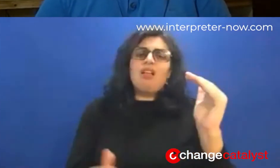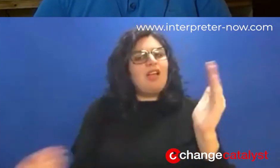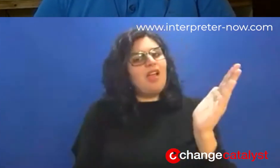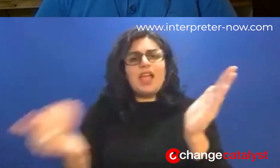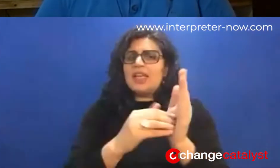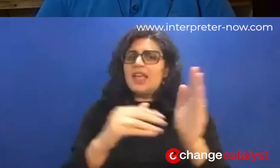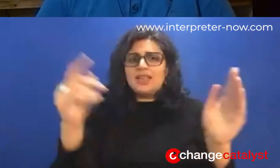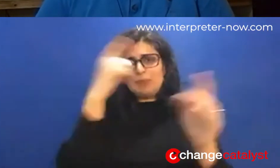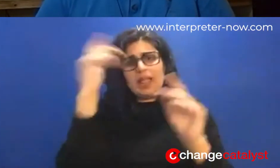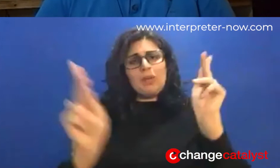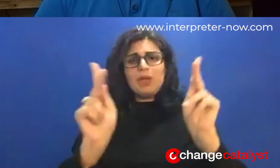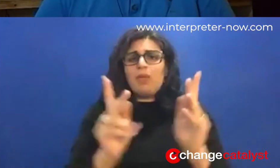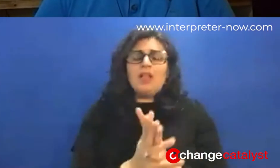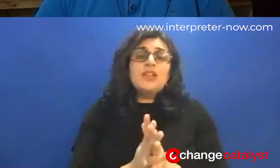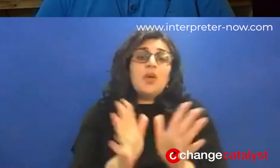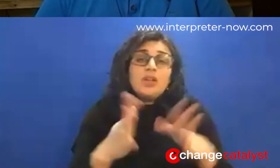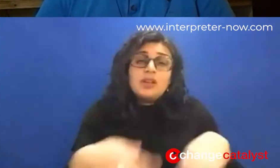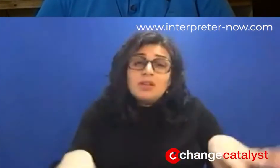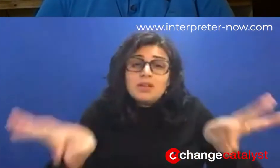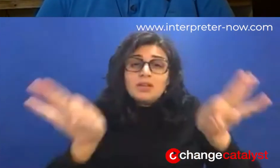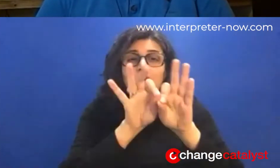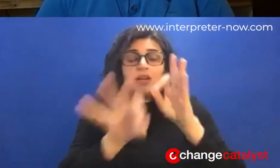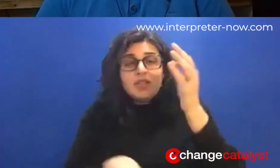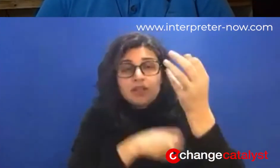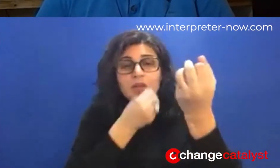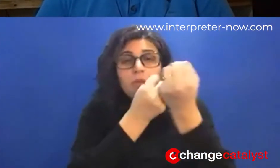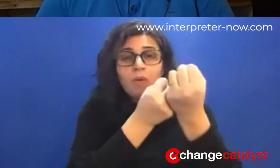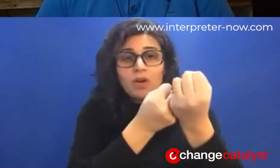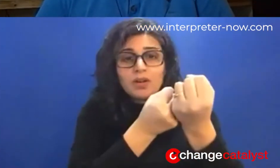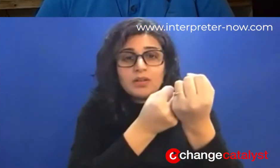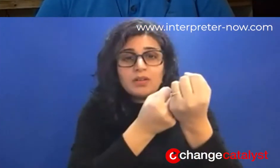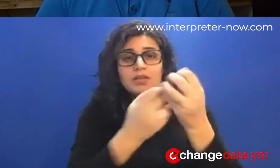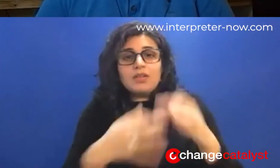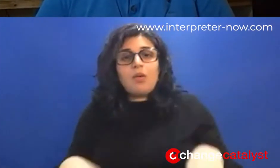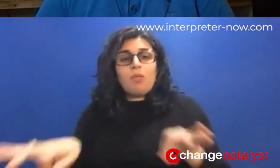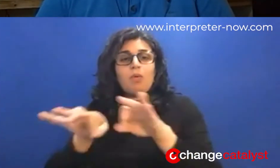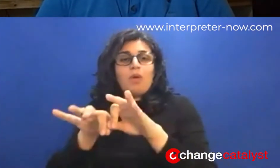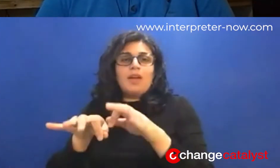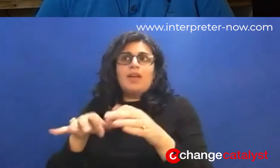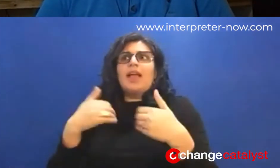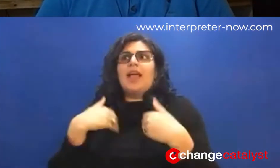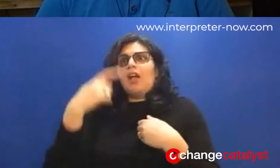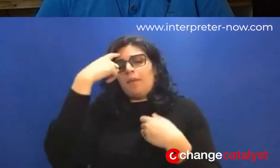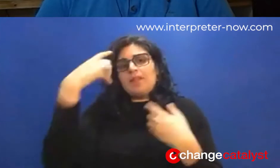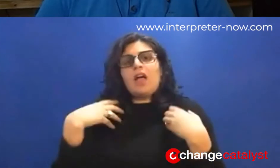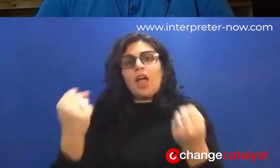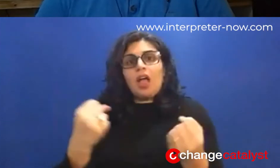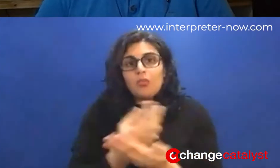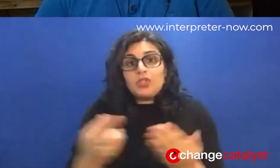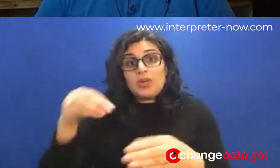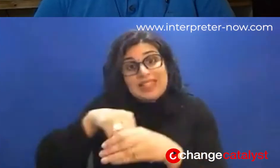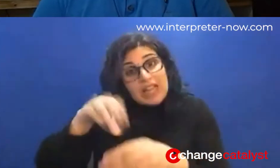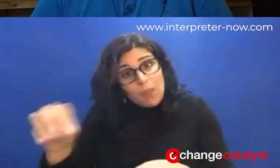and so it's important to support folks. It's important to have those mental health resources in your company. It's important to